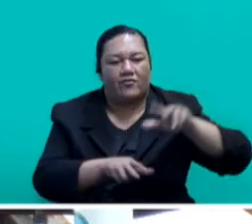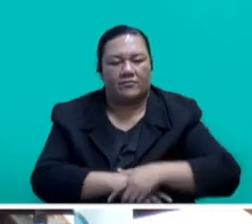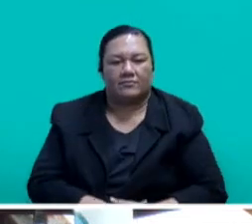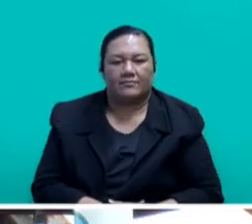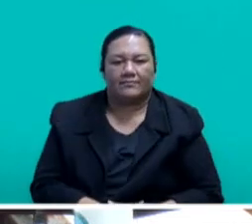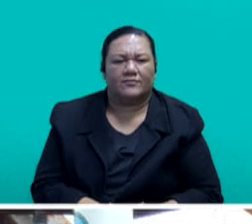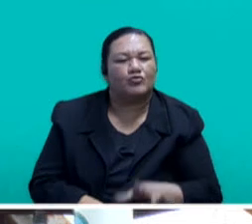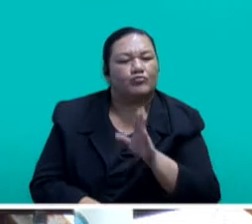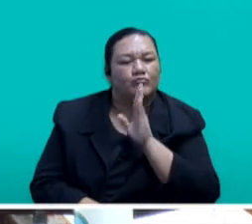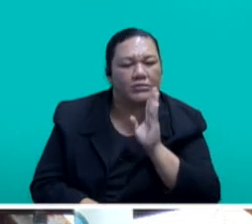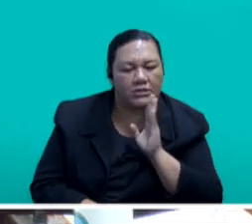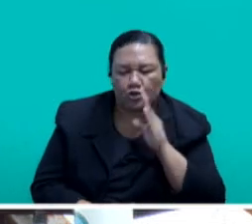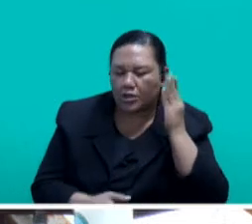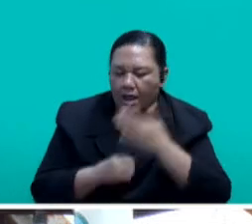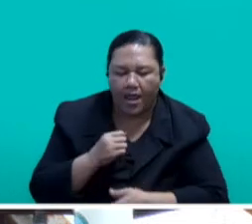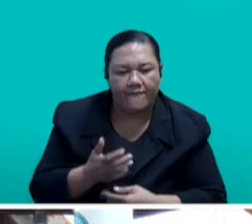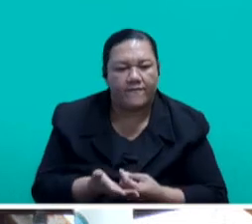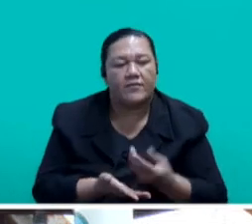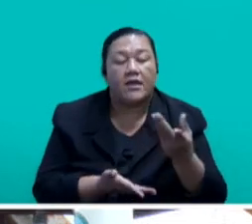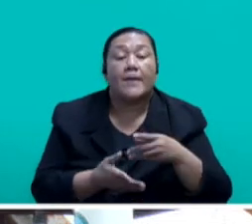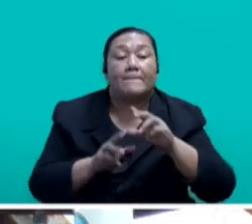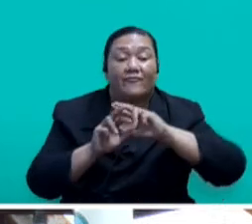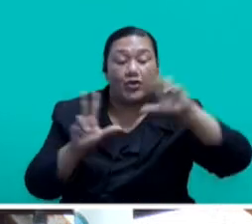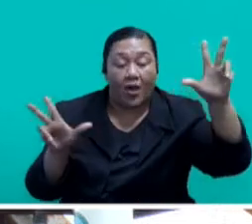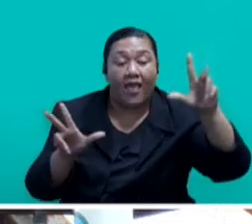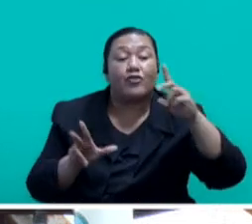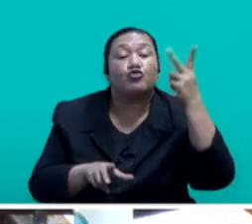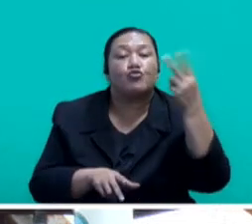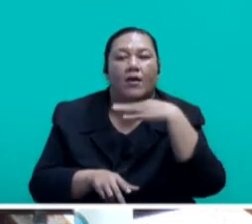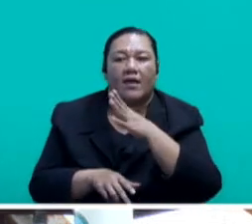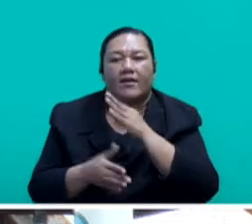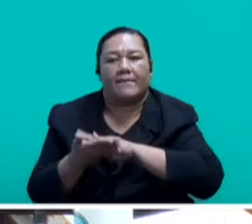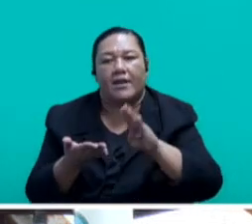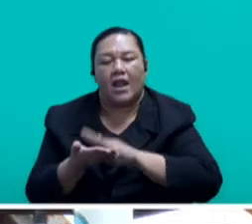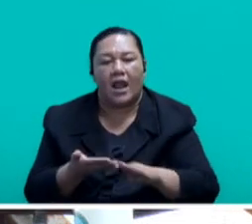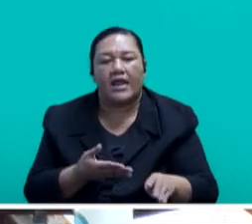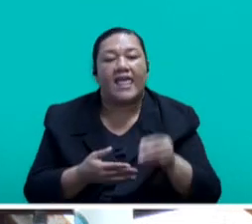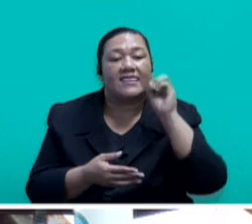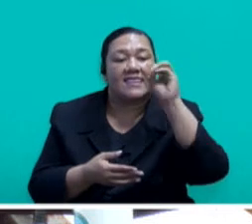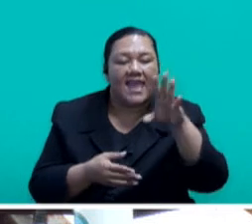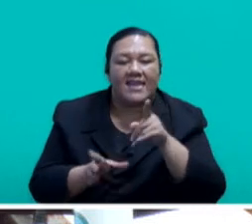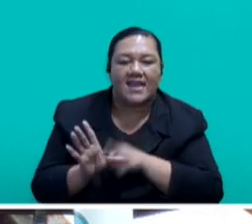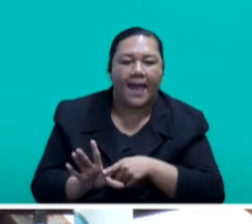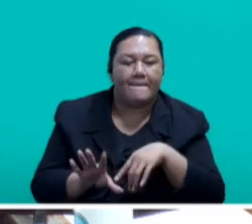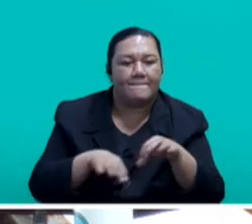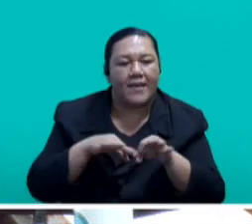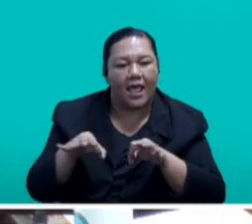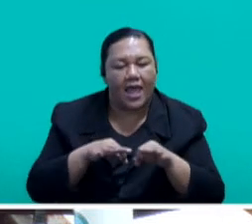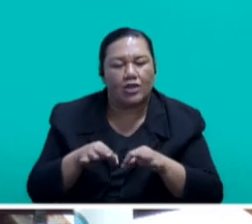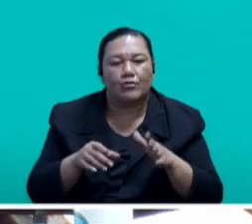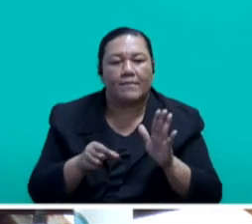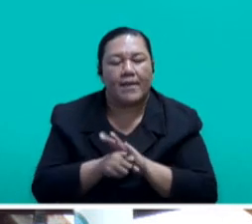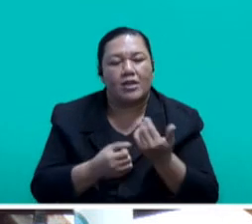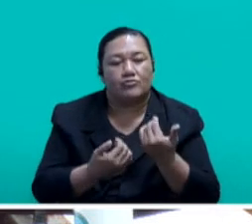The people of Honolebu. A 200 million 10-year plan to support an integrated,